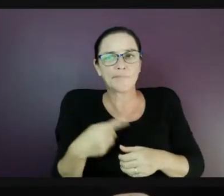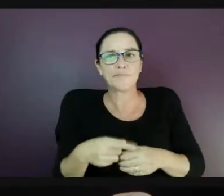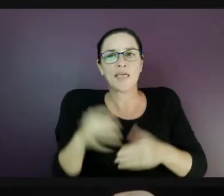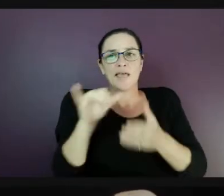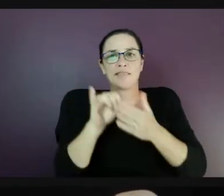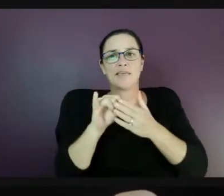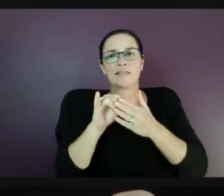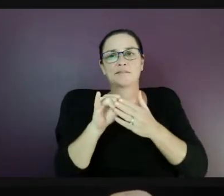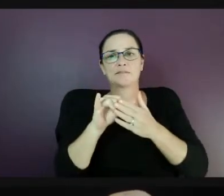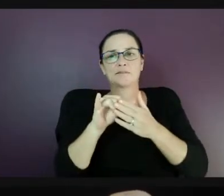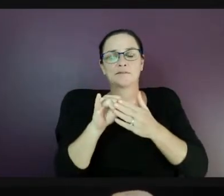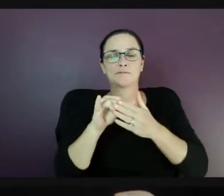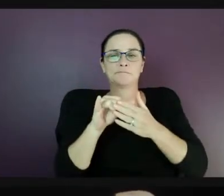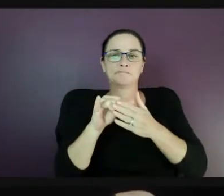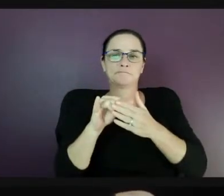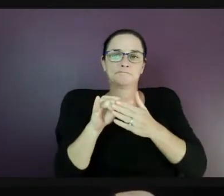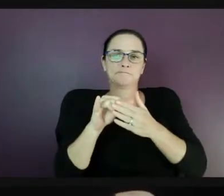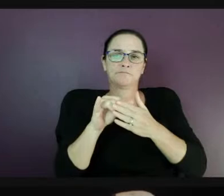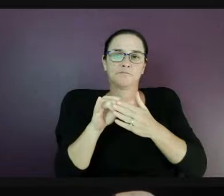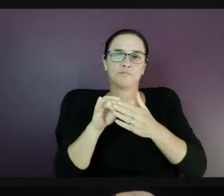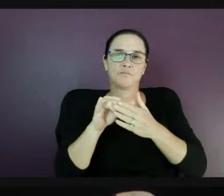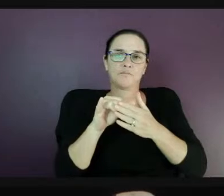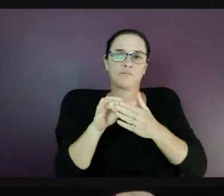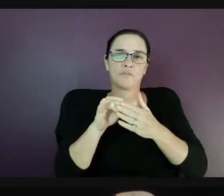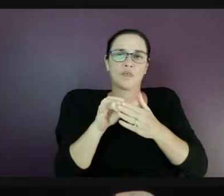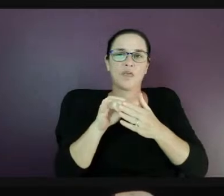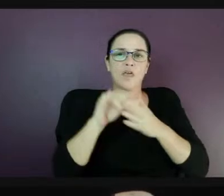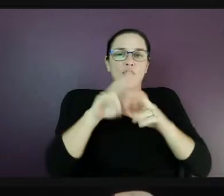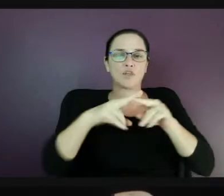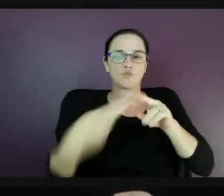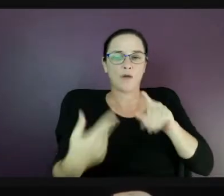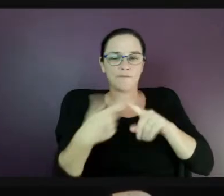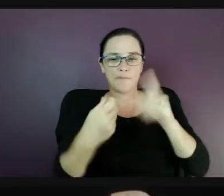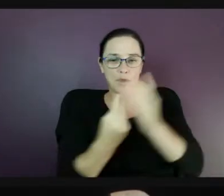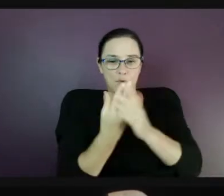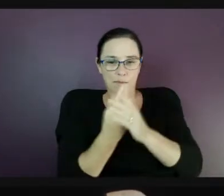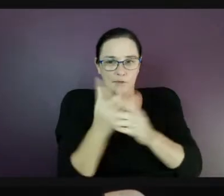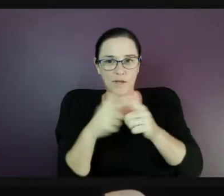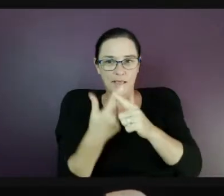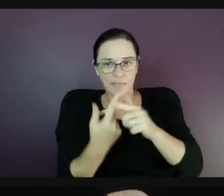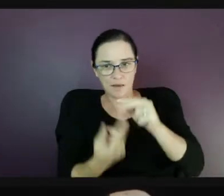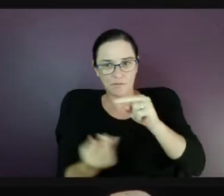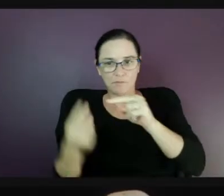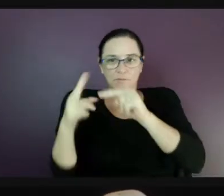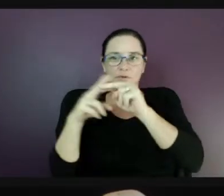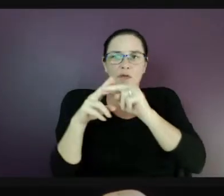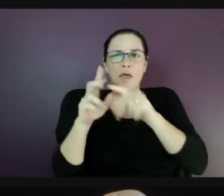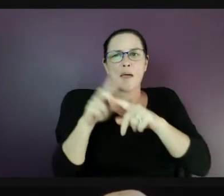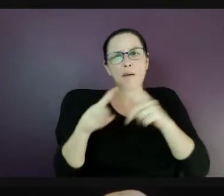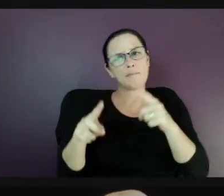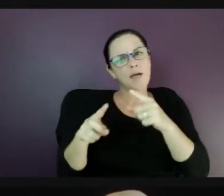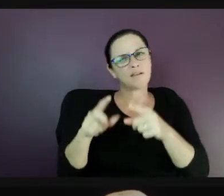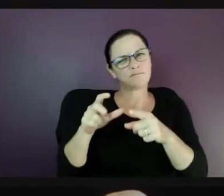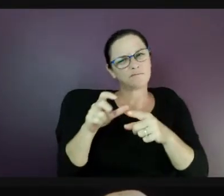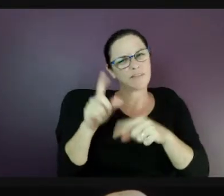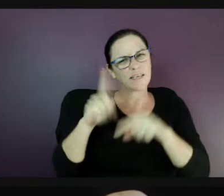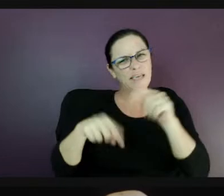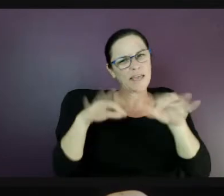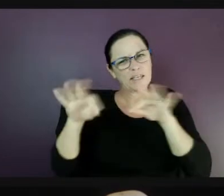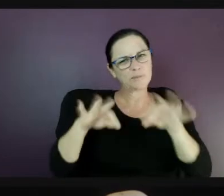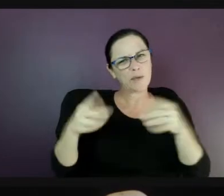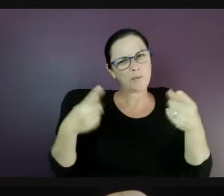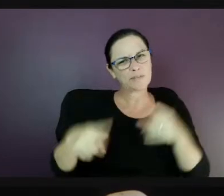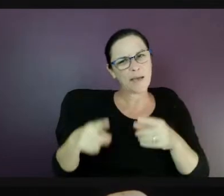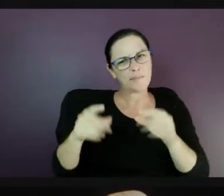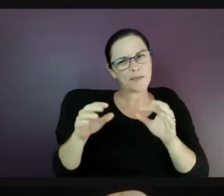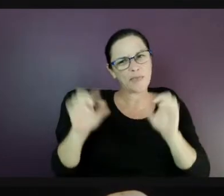drop of that eruption and coming up, but what's not explained is the jump from here to here. And if you